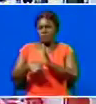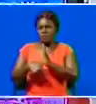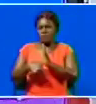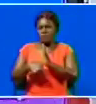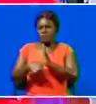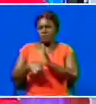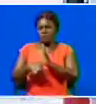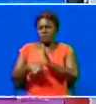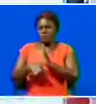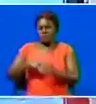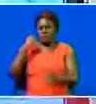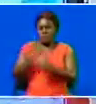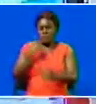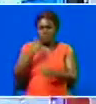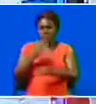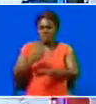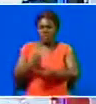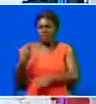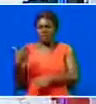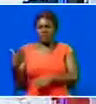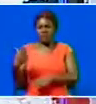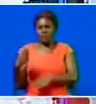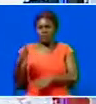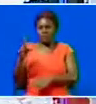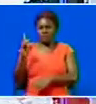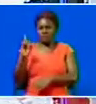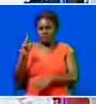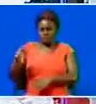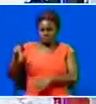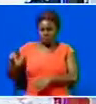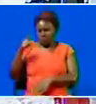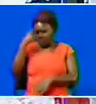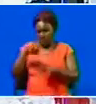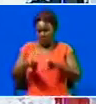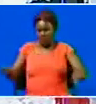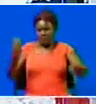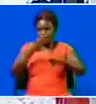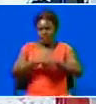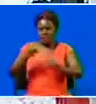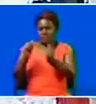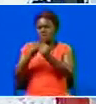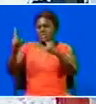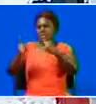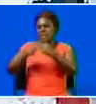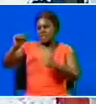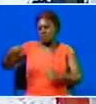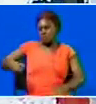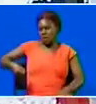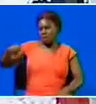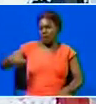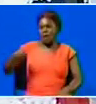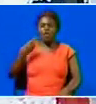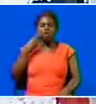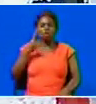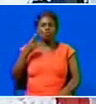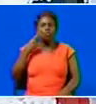In the continuing crackdown on contrabands, detectives drawn from Parklands have this evening discovered some 16,000 bags of what is